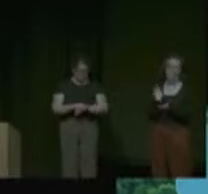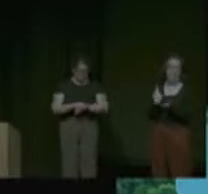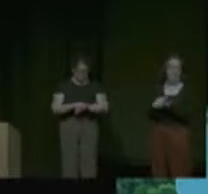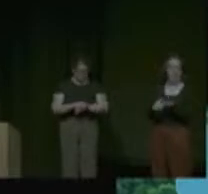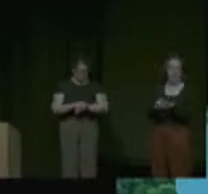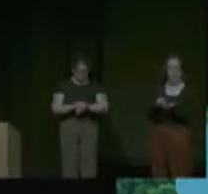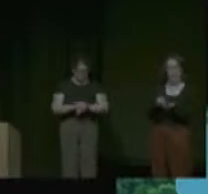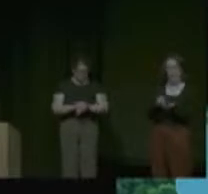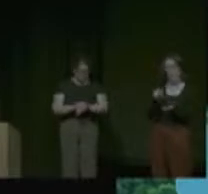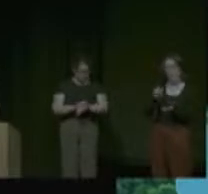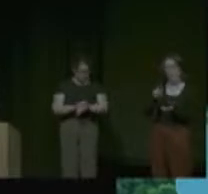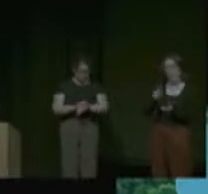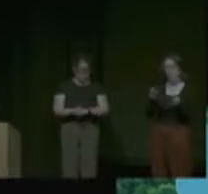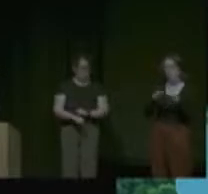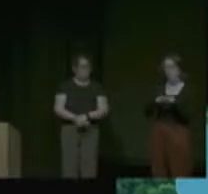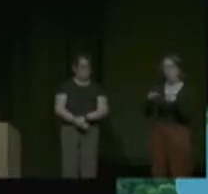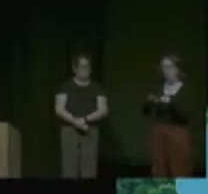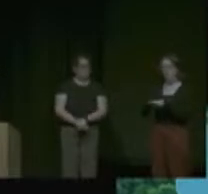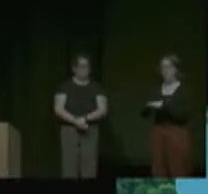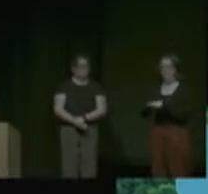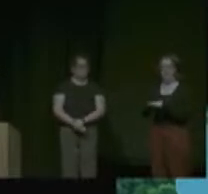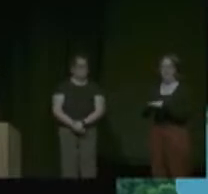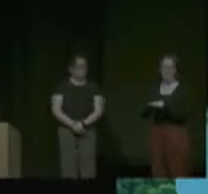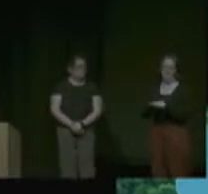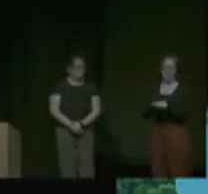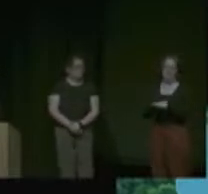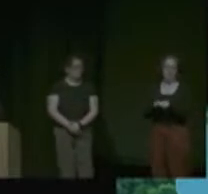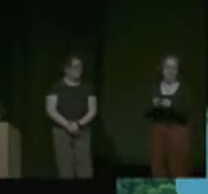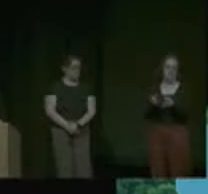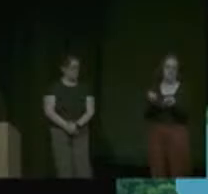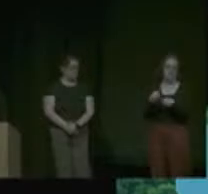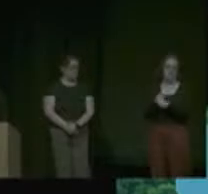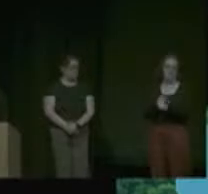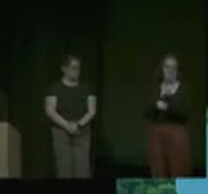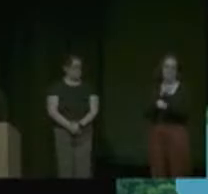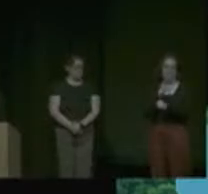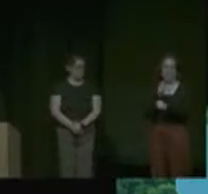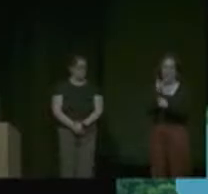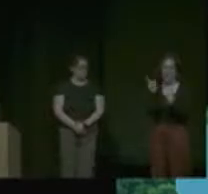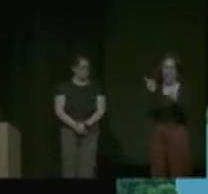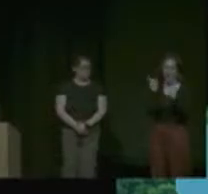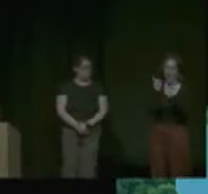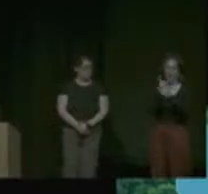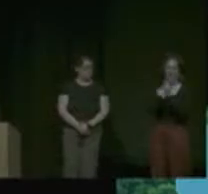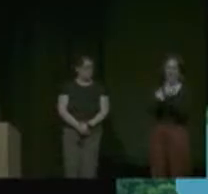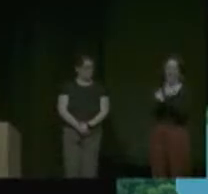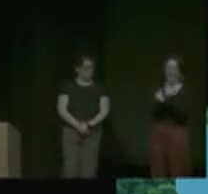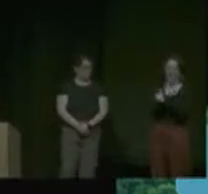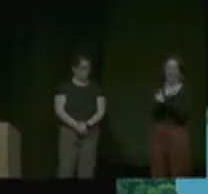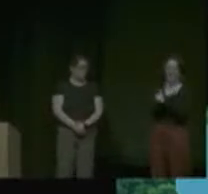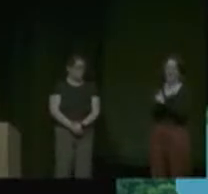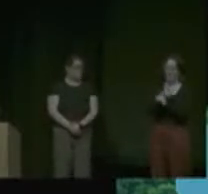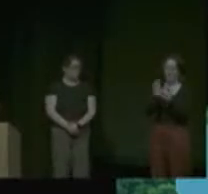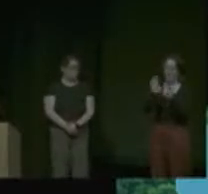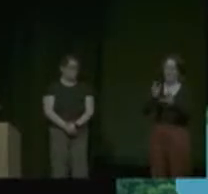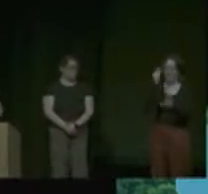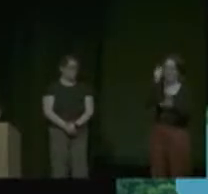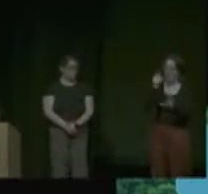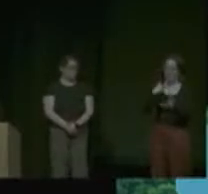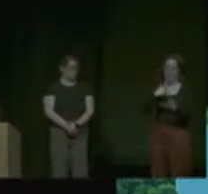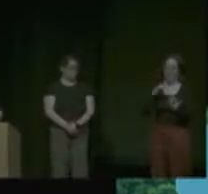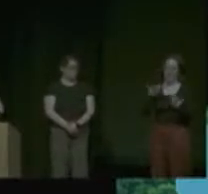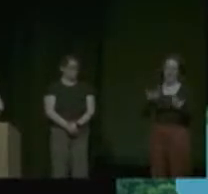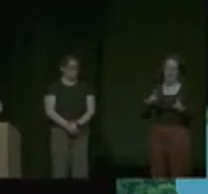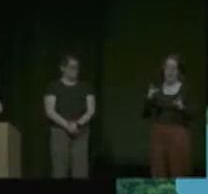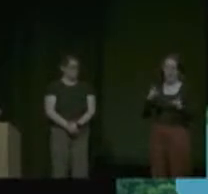park closures, so it's a slight bit less complicated. That was great information. I'm going to lighten it up just a little